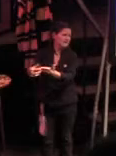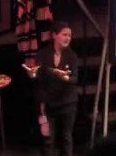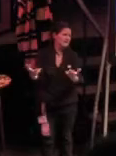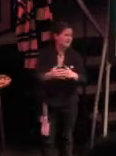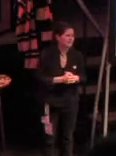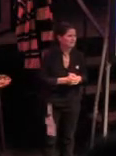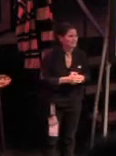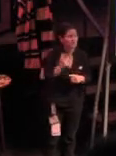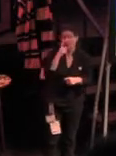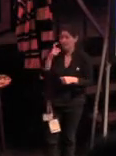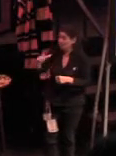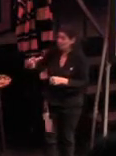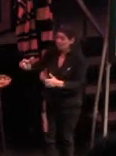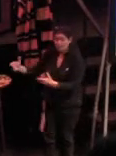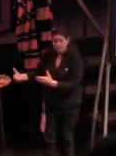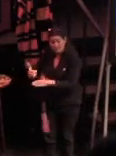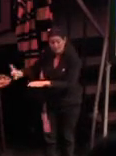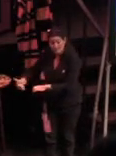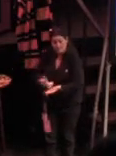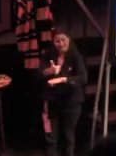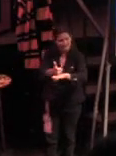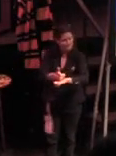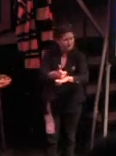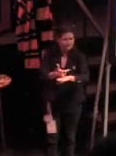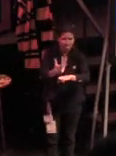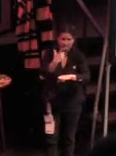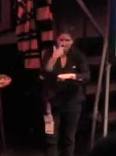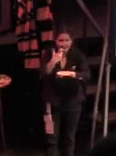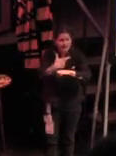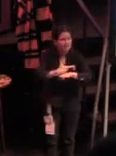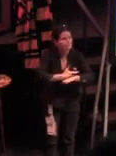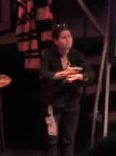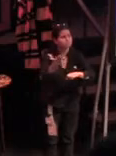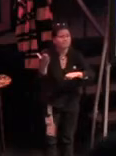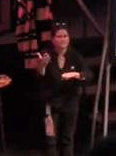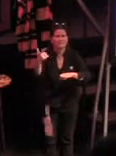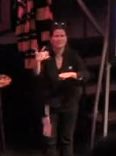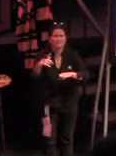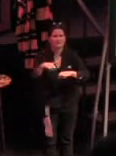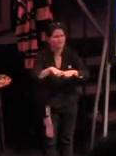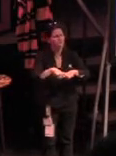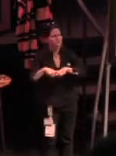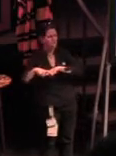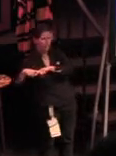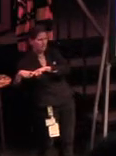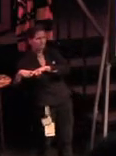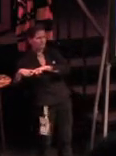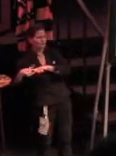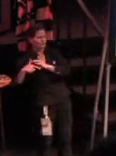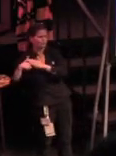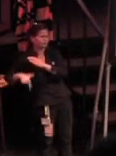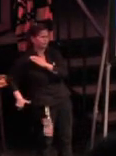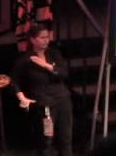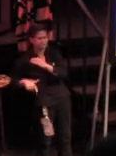by putting them in those positions, they're not prohibited by, like, oh, well, all these things happened 10 years ago. They're seeing the world as it is now, and